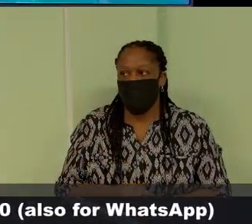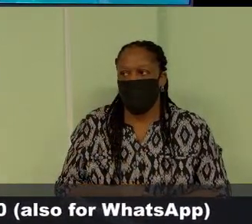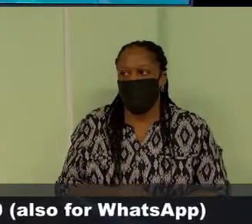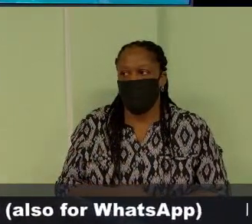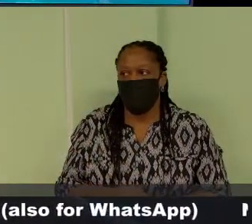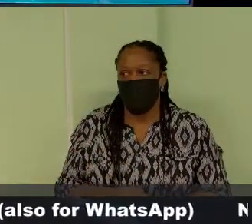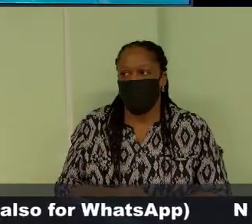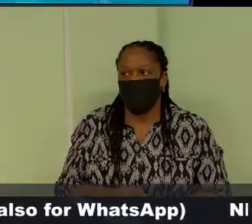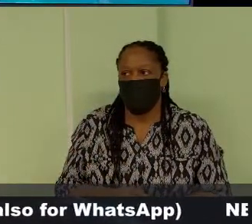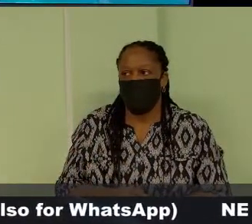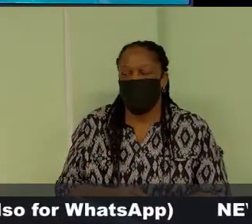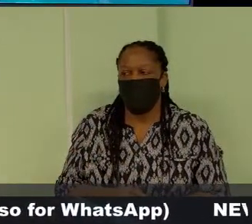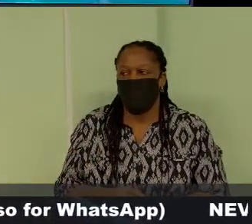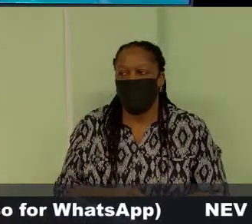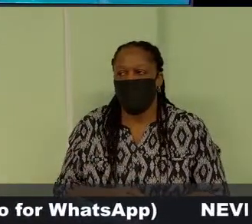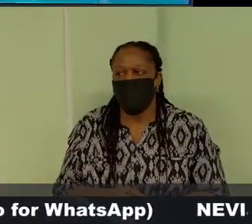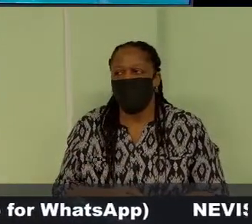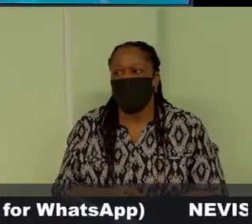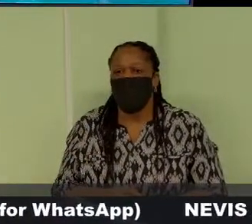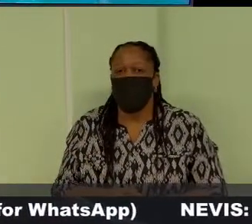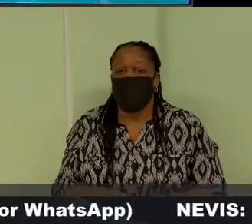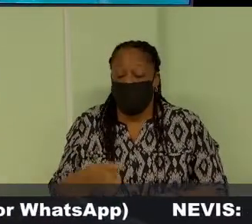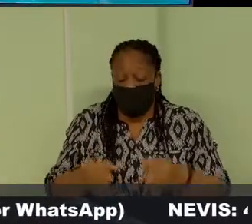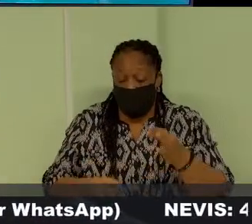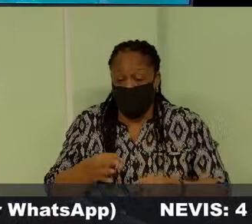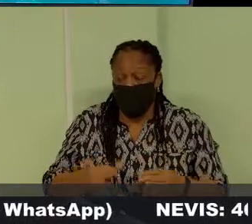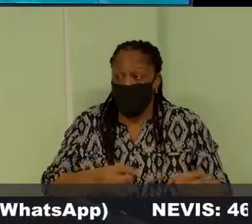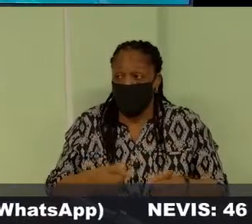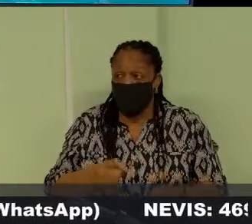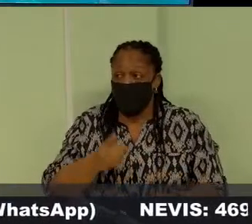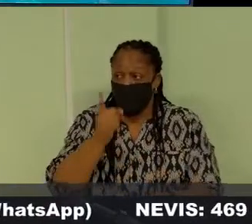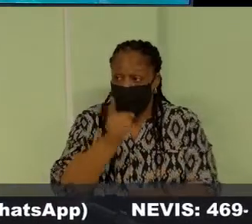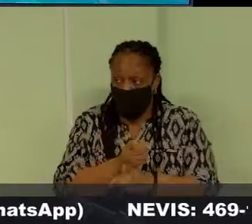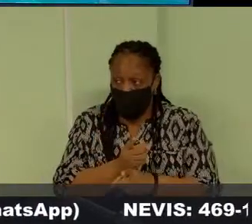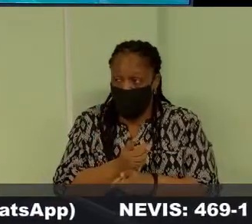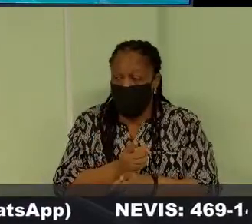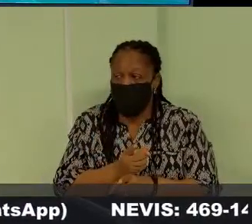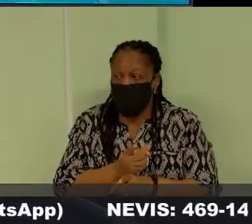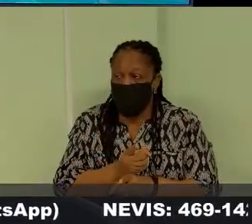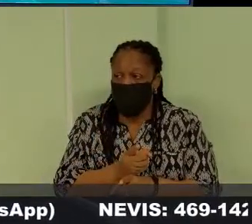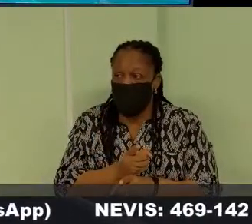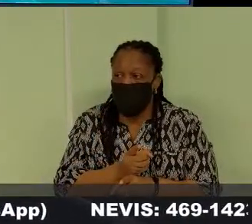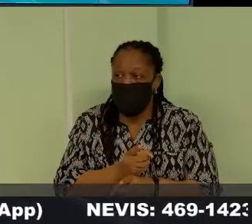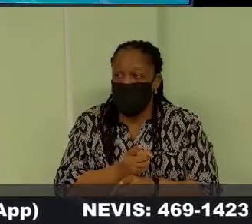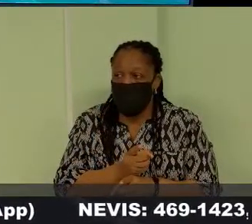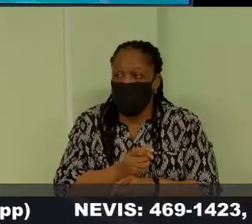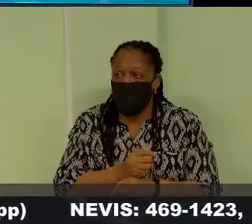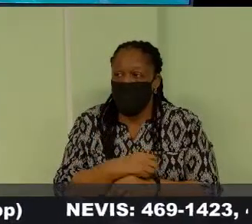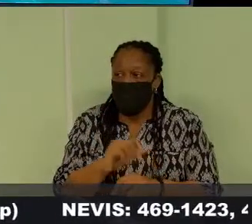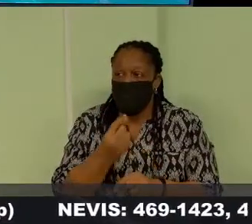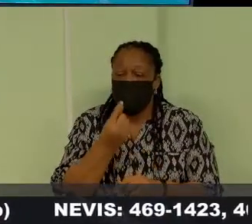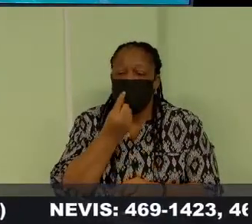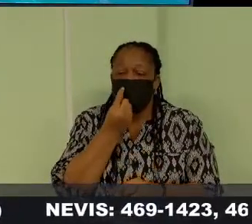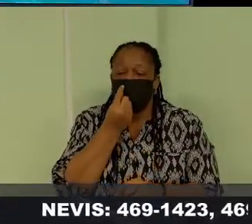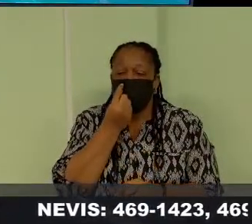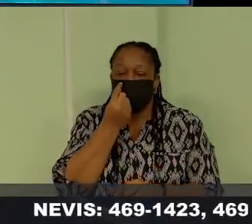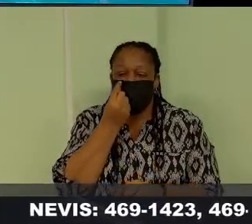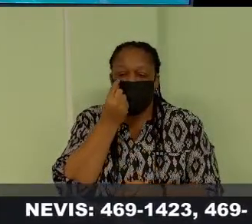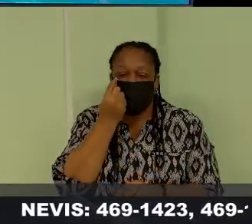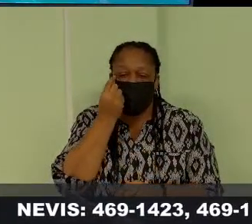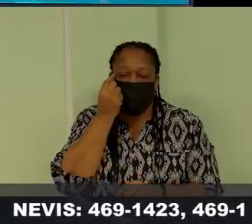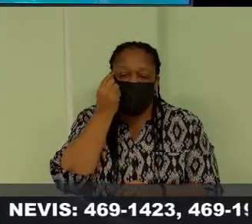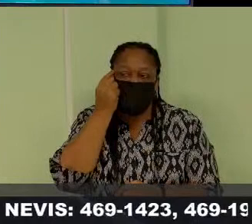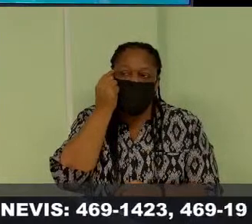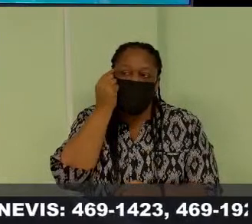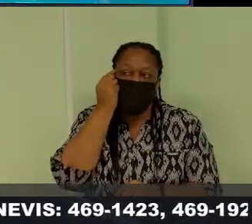the tester is taking the nose swab, they attempt to push the swab as far back in the nose as possible,